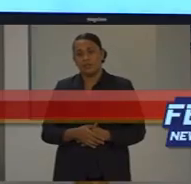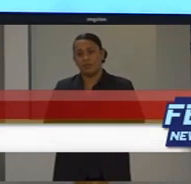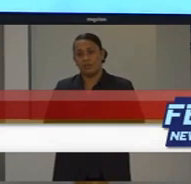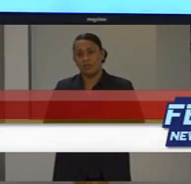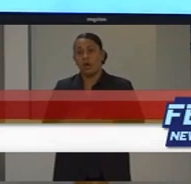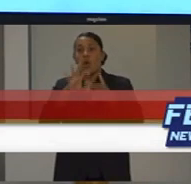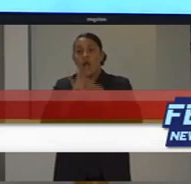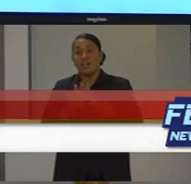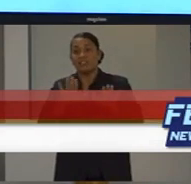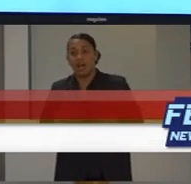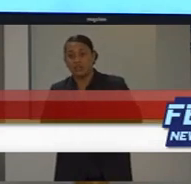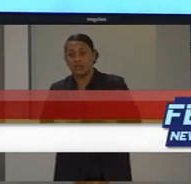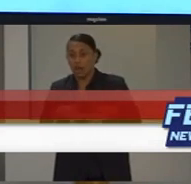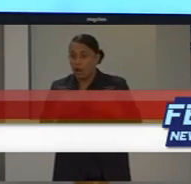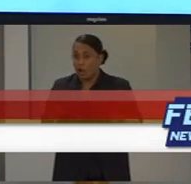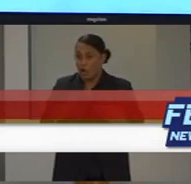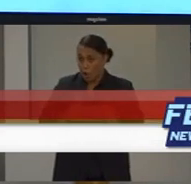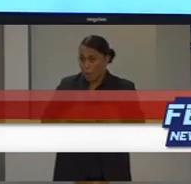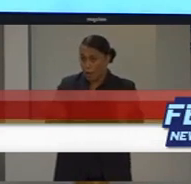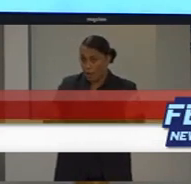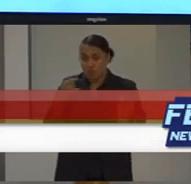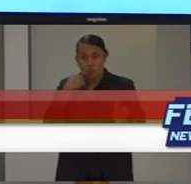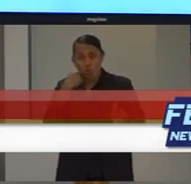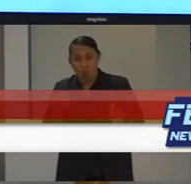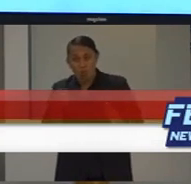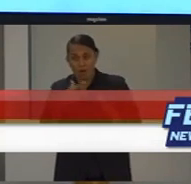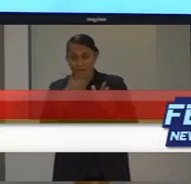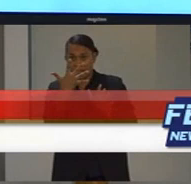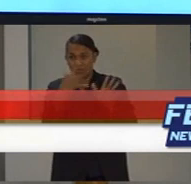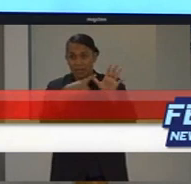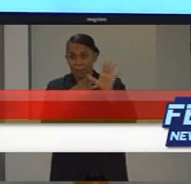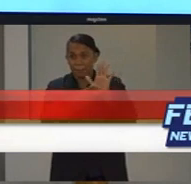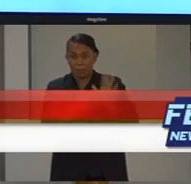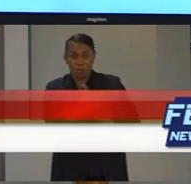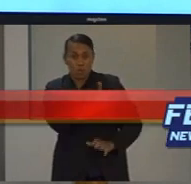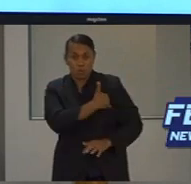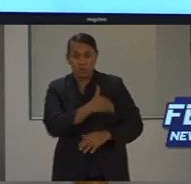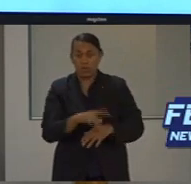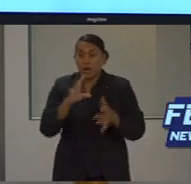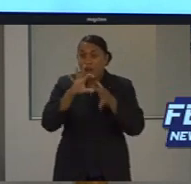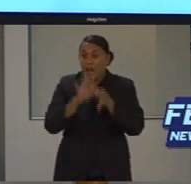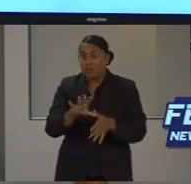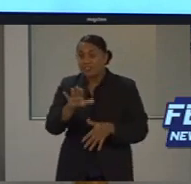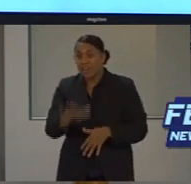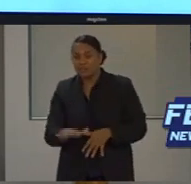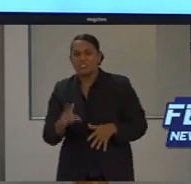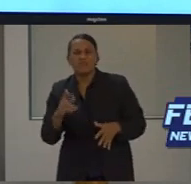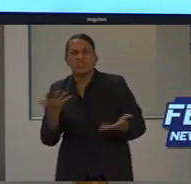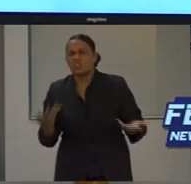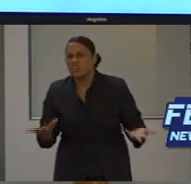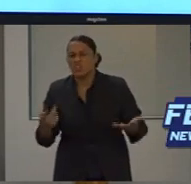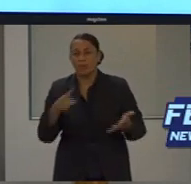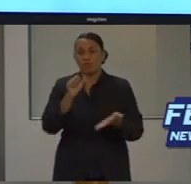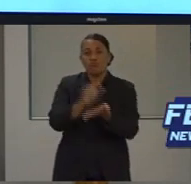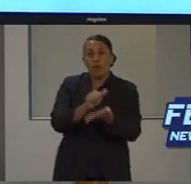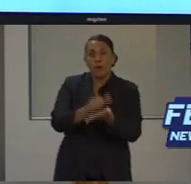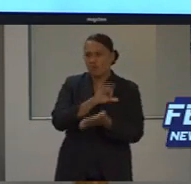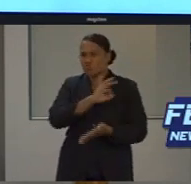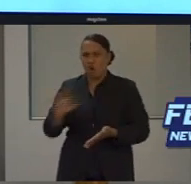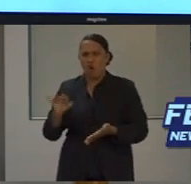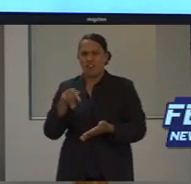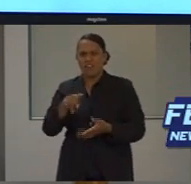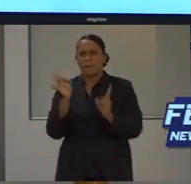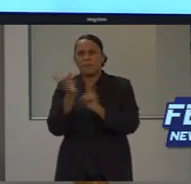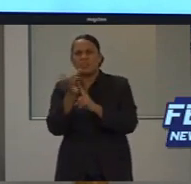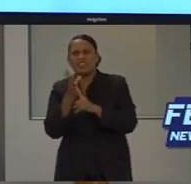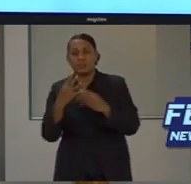was essentially regarding the non-operation of those businesses that weren't essential, and obviously they will